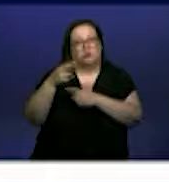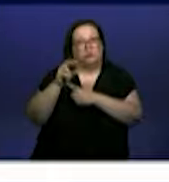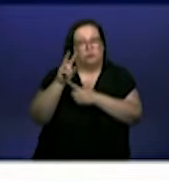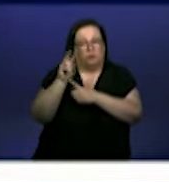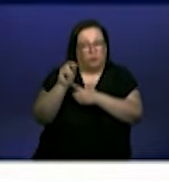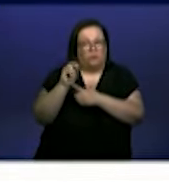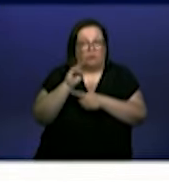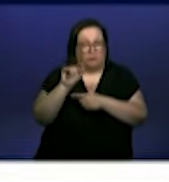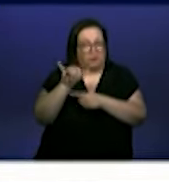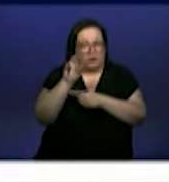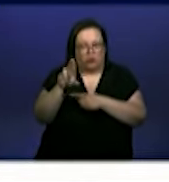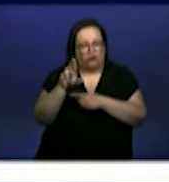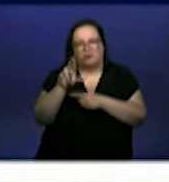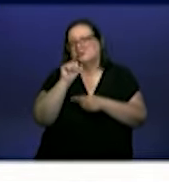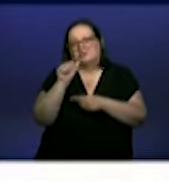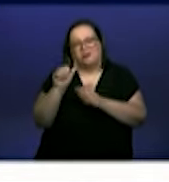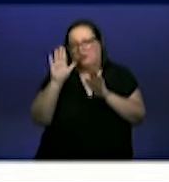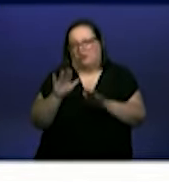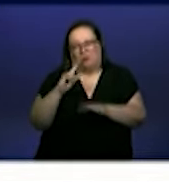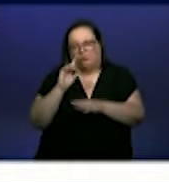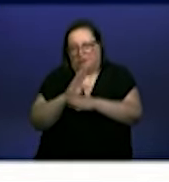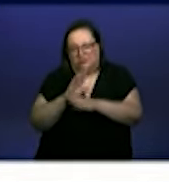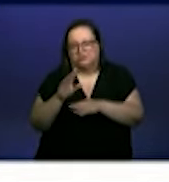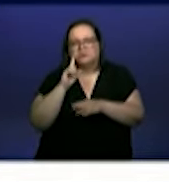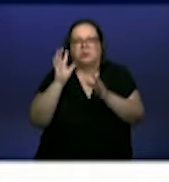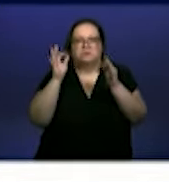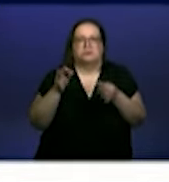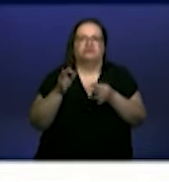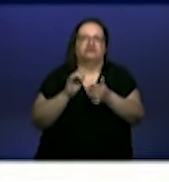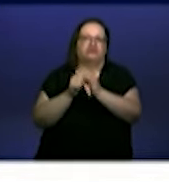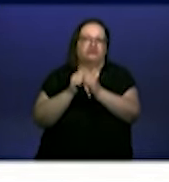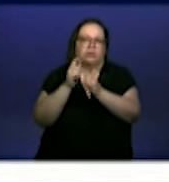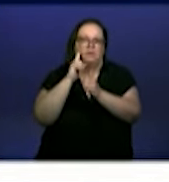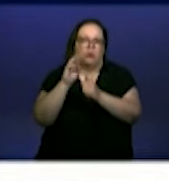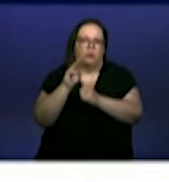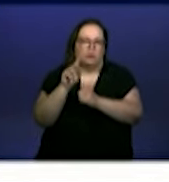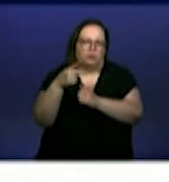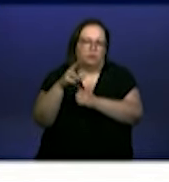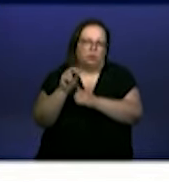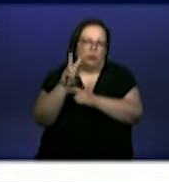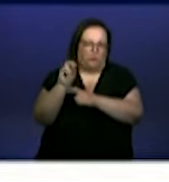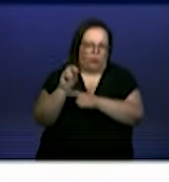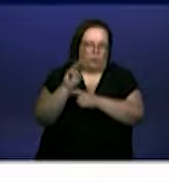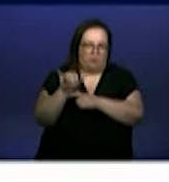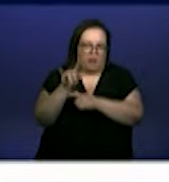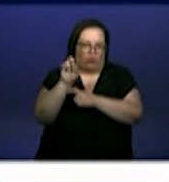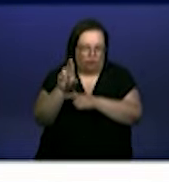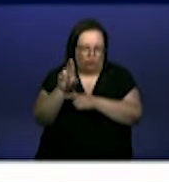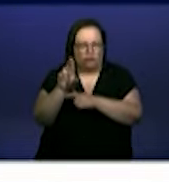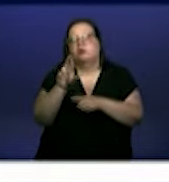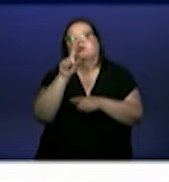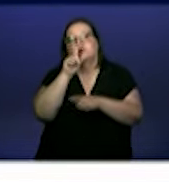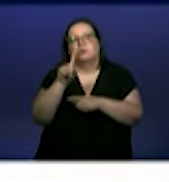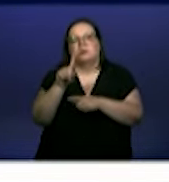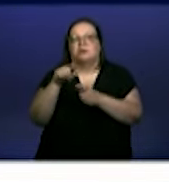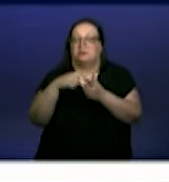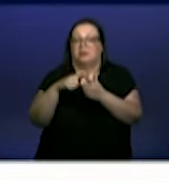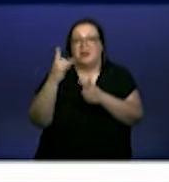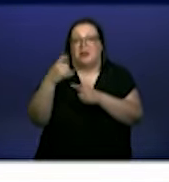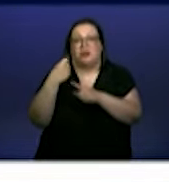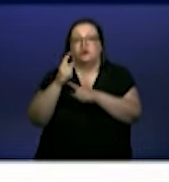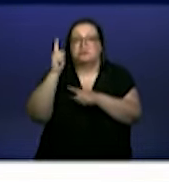so I decided to run for the mayor of Provo. 8 years later, Provo was ranked one of the best cities in the entire country for businesses. I